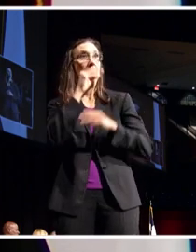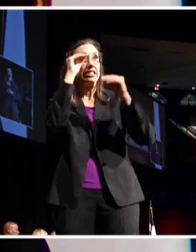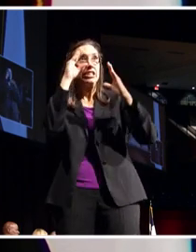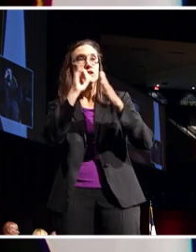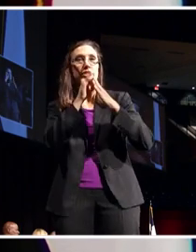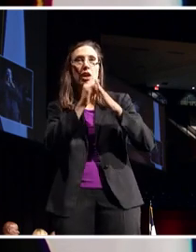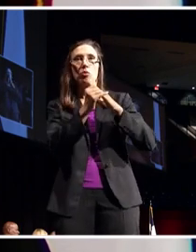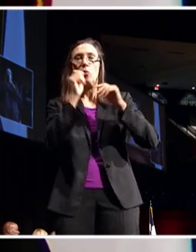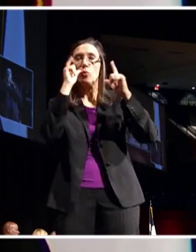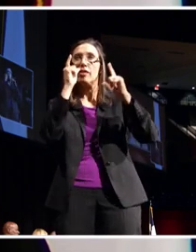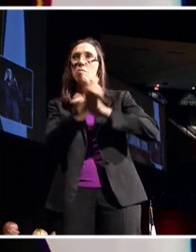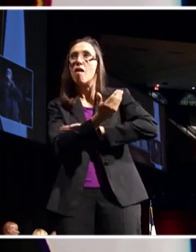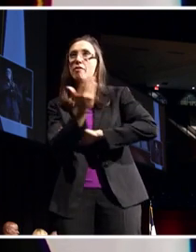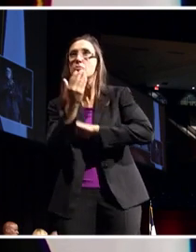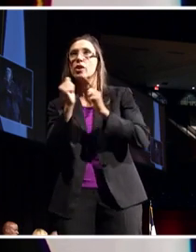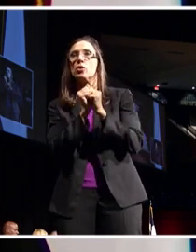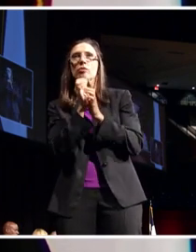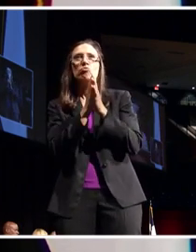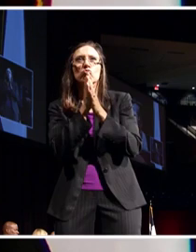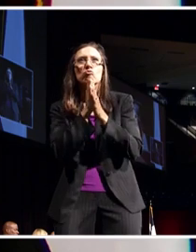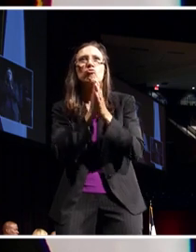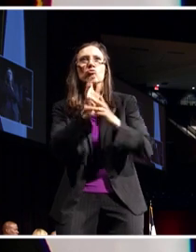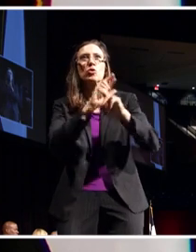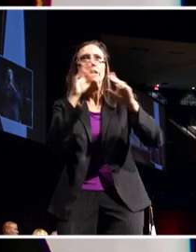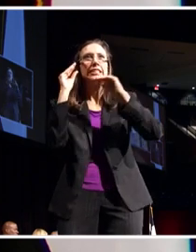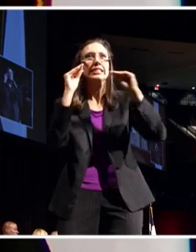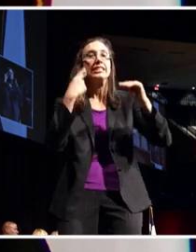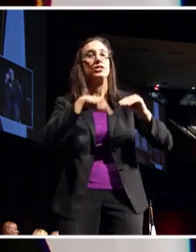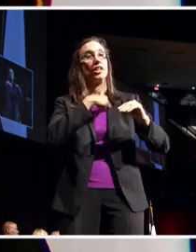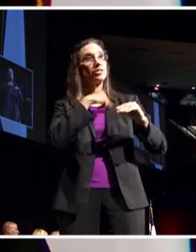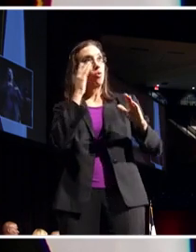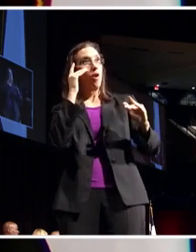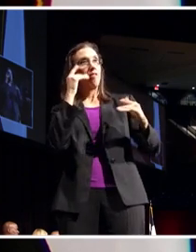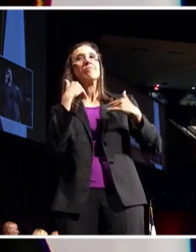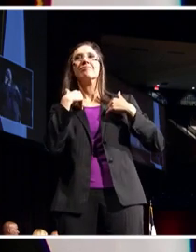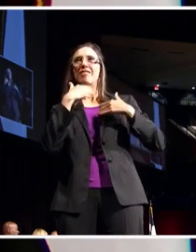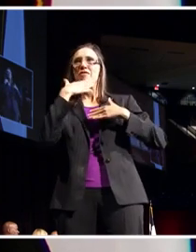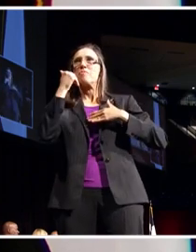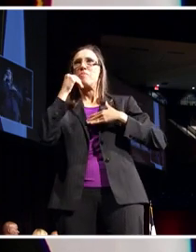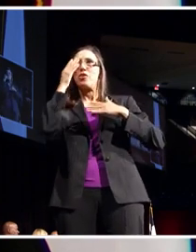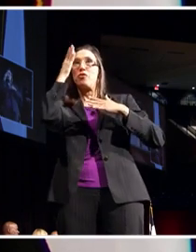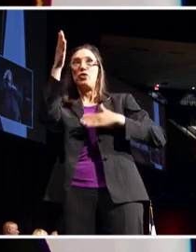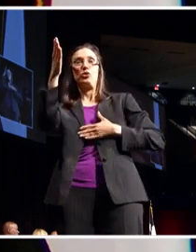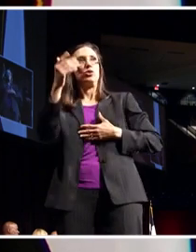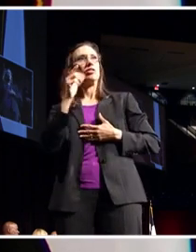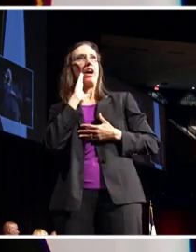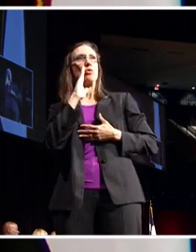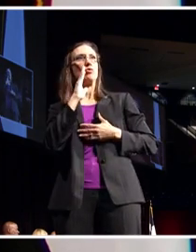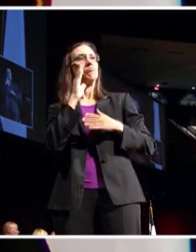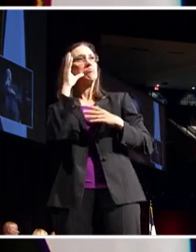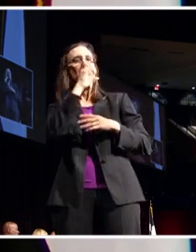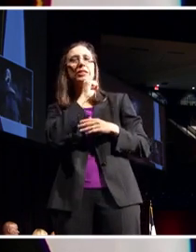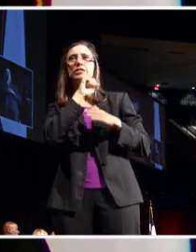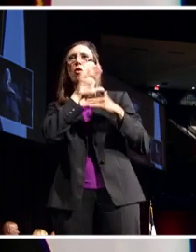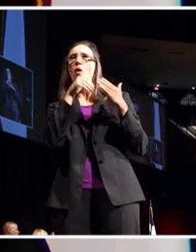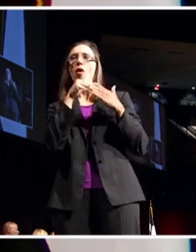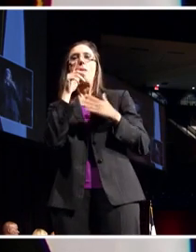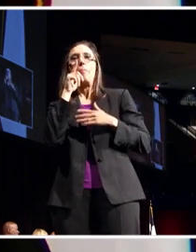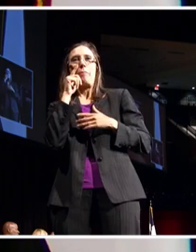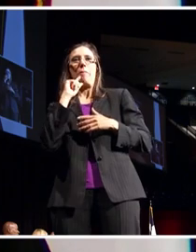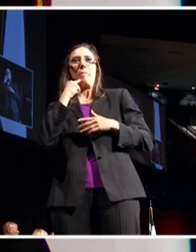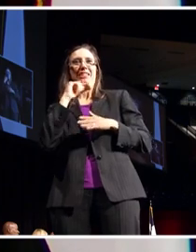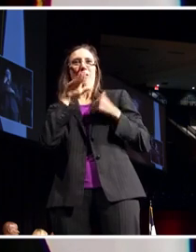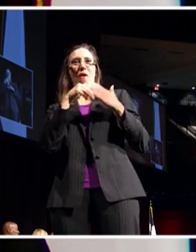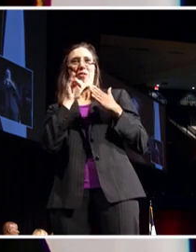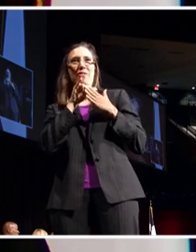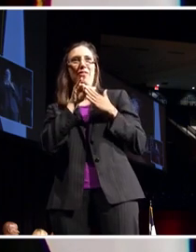morning with determination in their hearts, ready to teach us so we can have a better future. I will miss all the wise advice and caring smiles